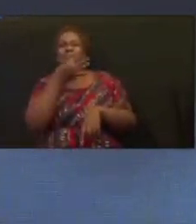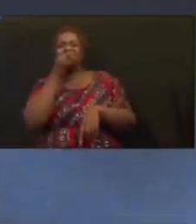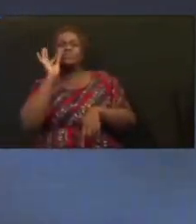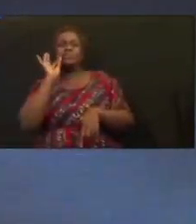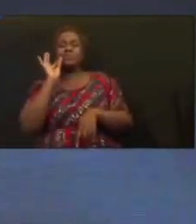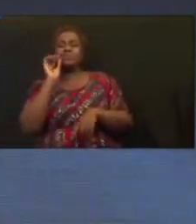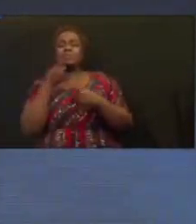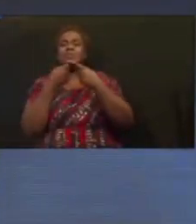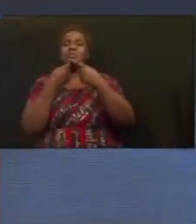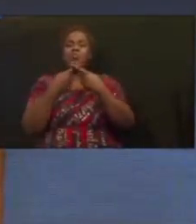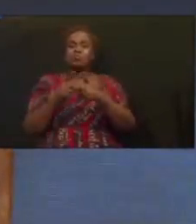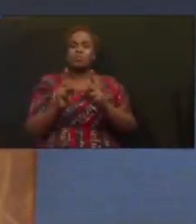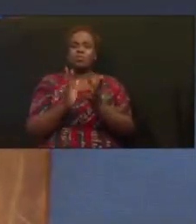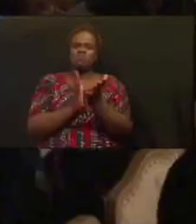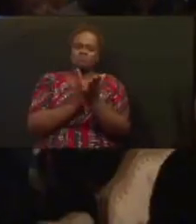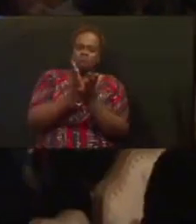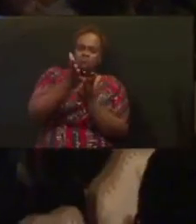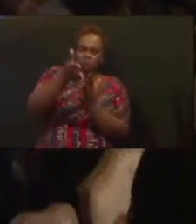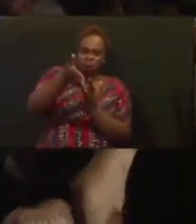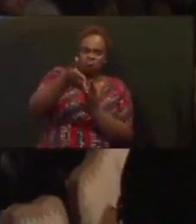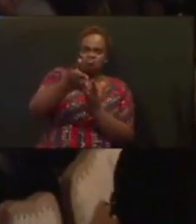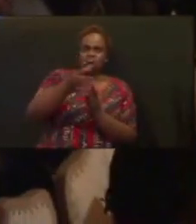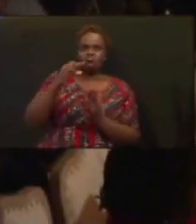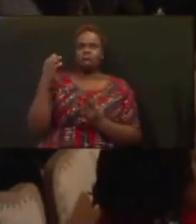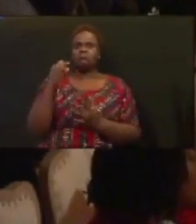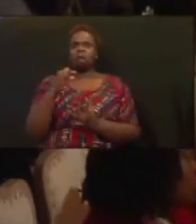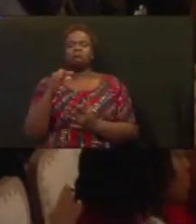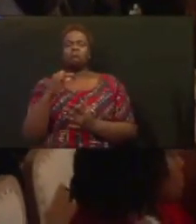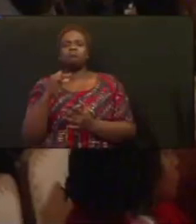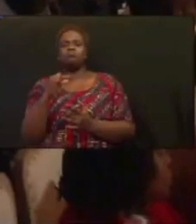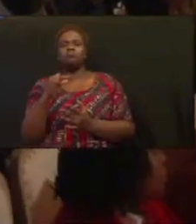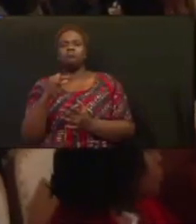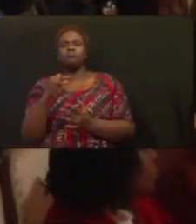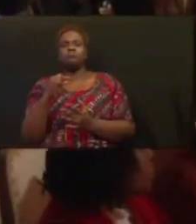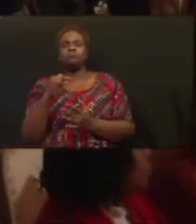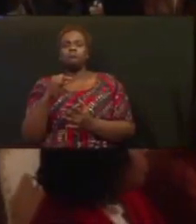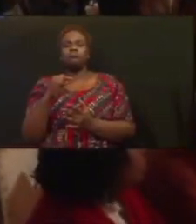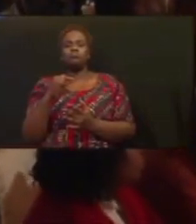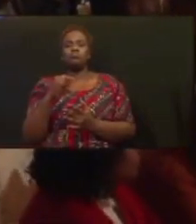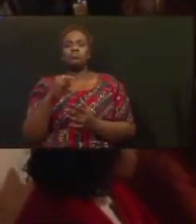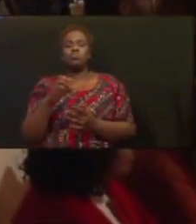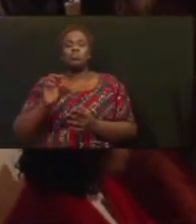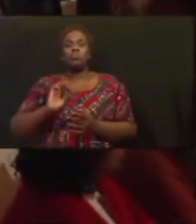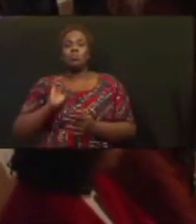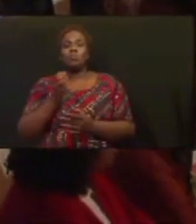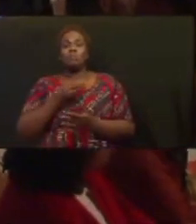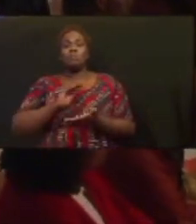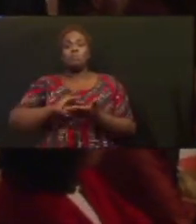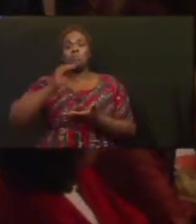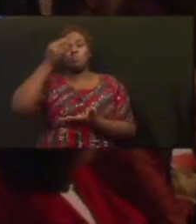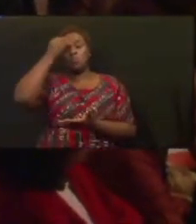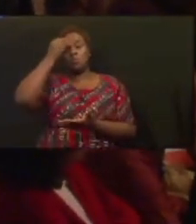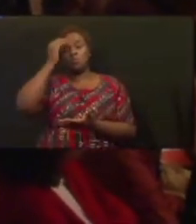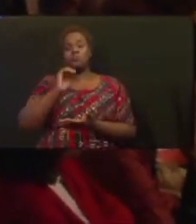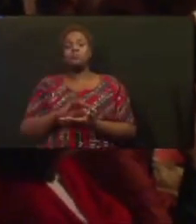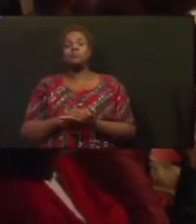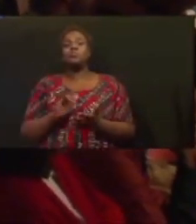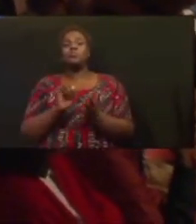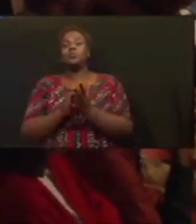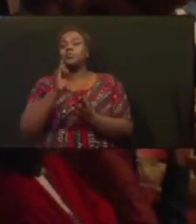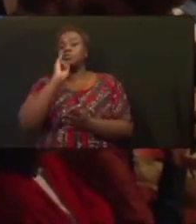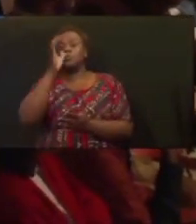but penetrating cosmos is an area we are just learning. That is why we are spiritual, but we